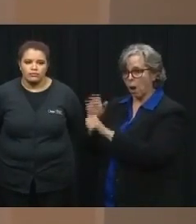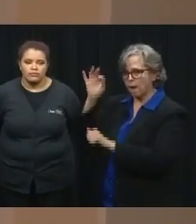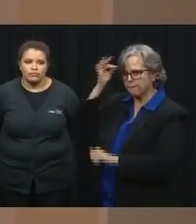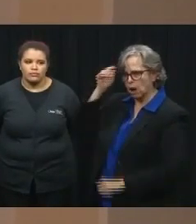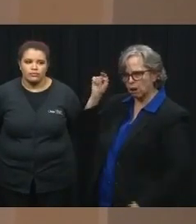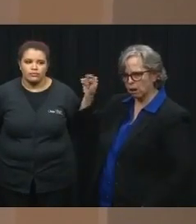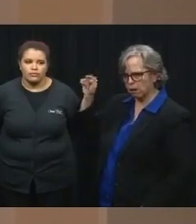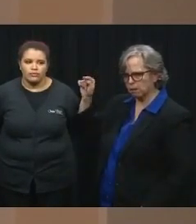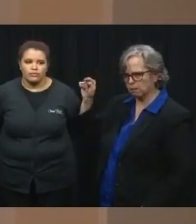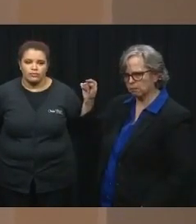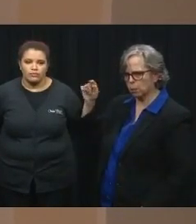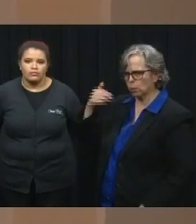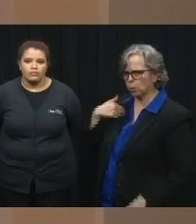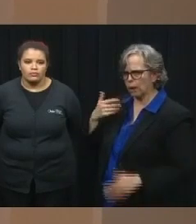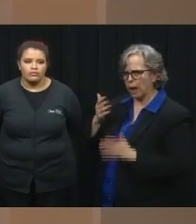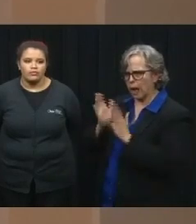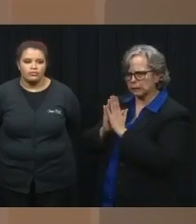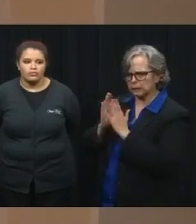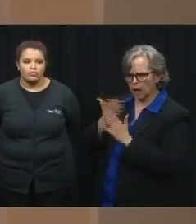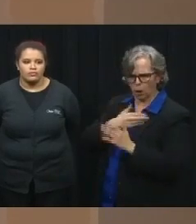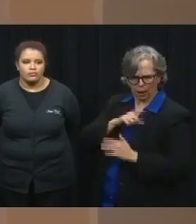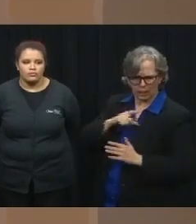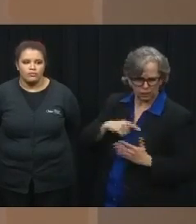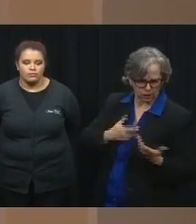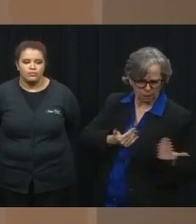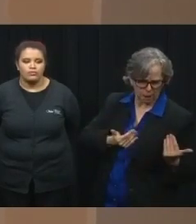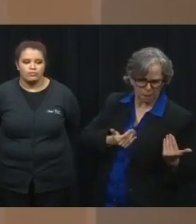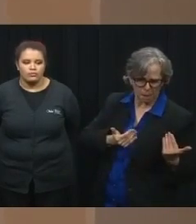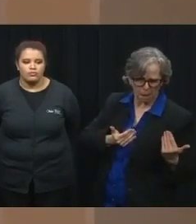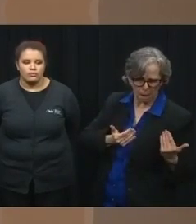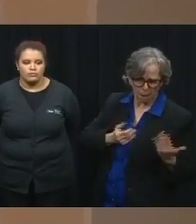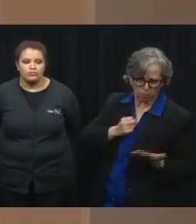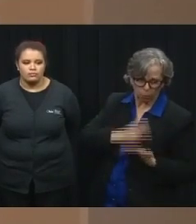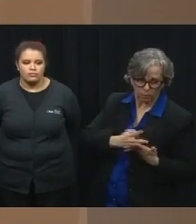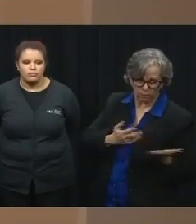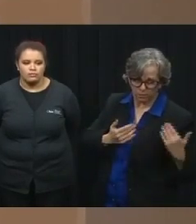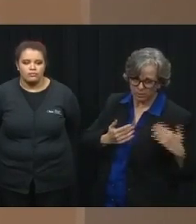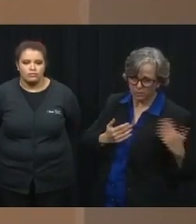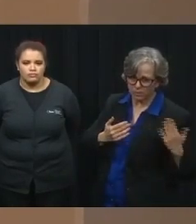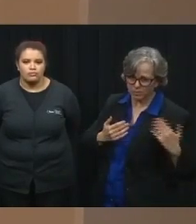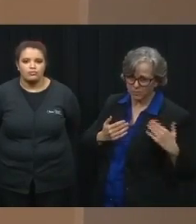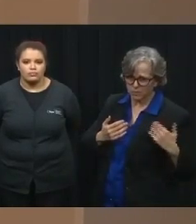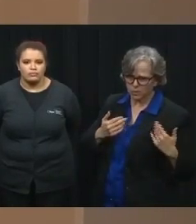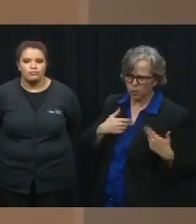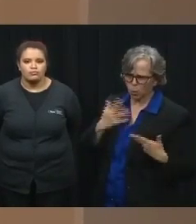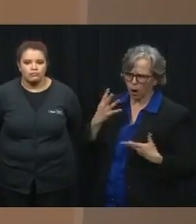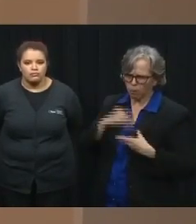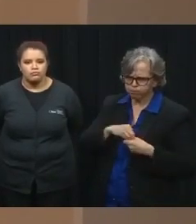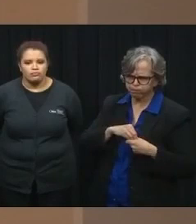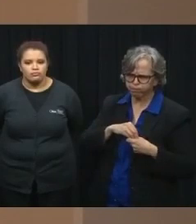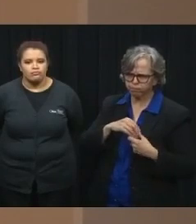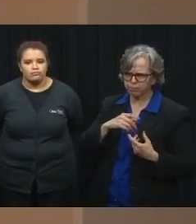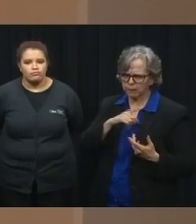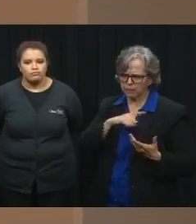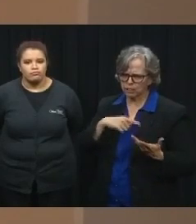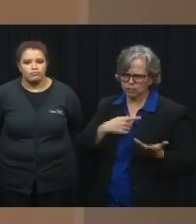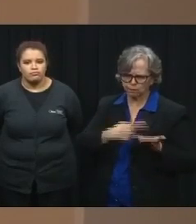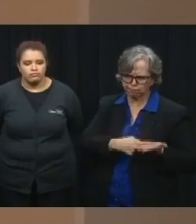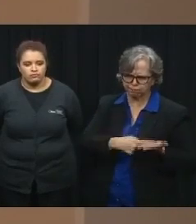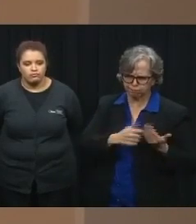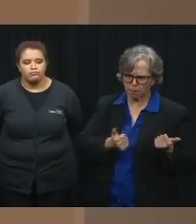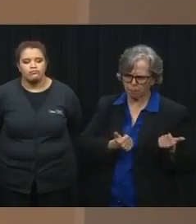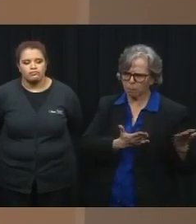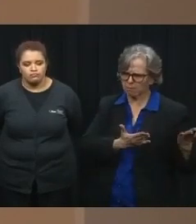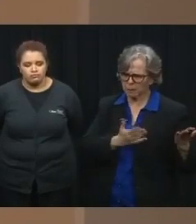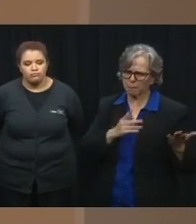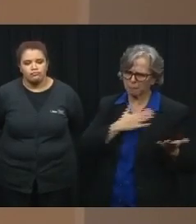the legislature for the authority to do. So that will be in the legislative package that they're considering. And then as far as additional